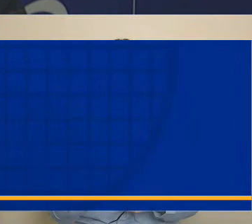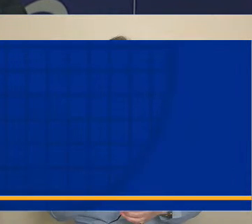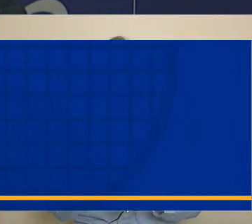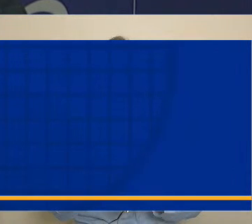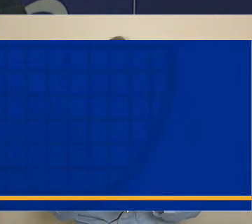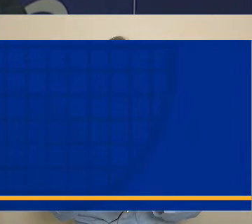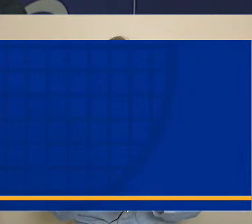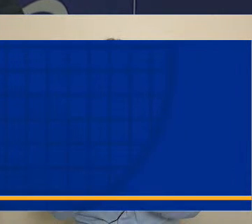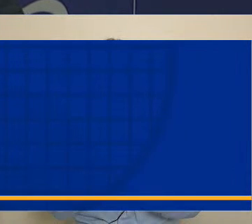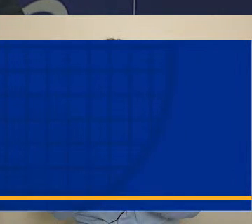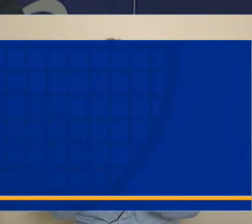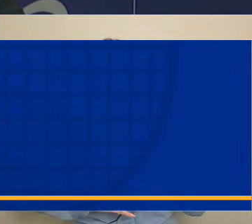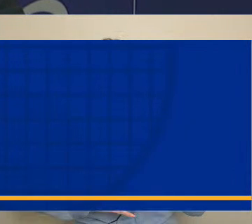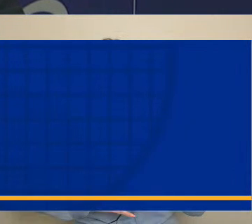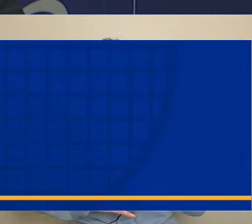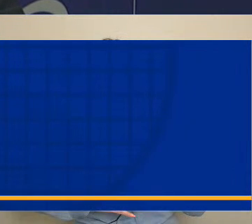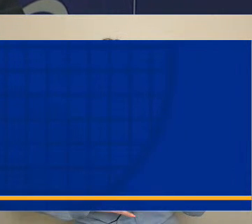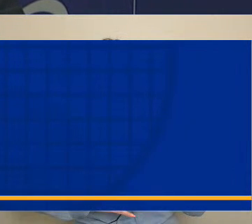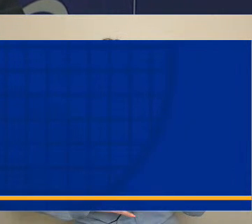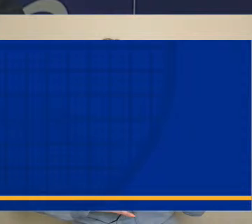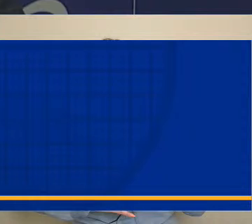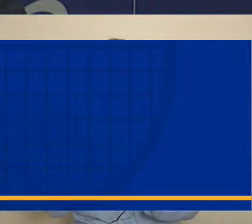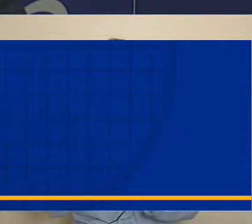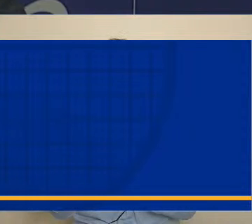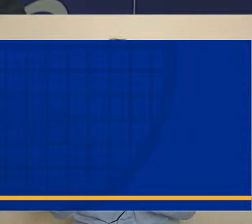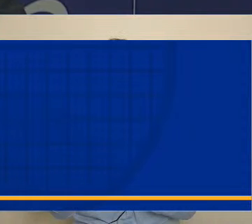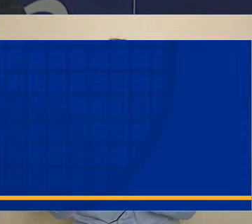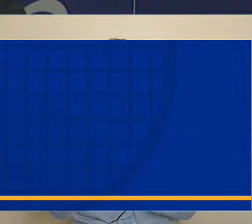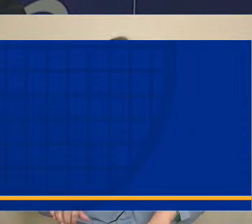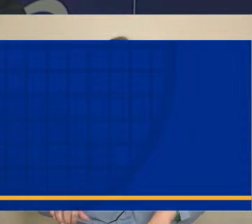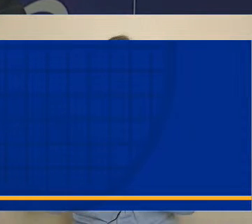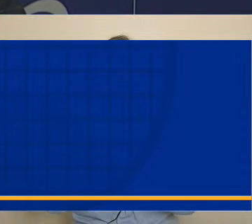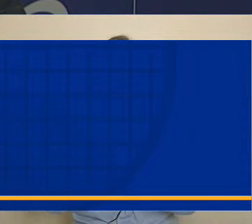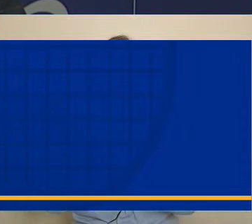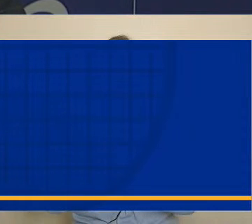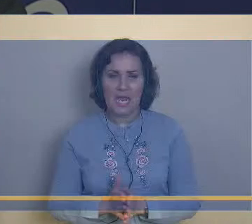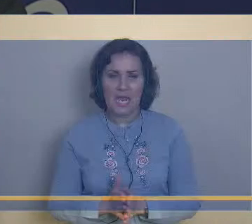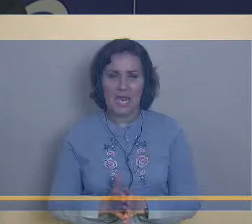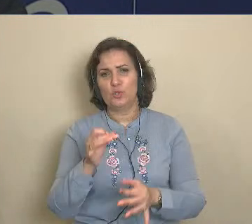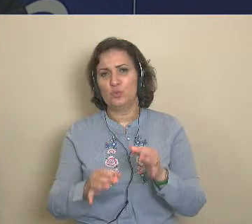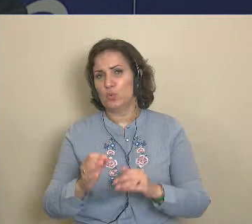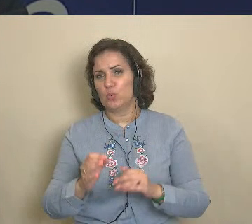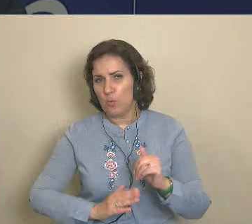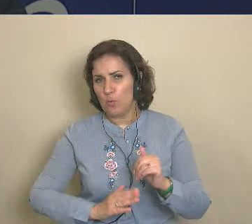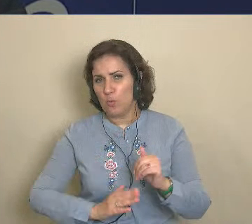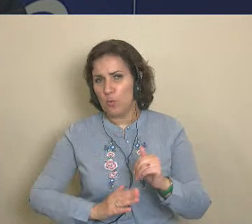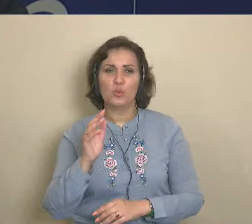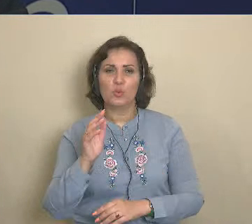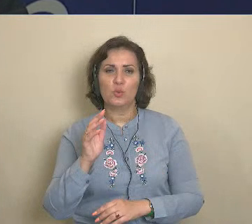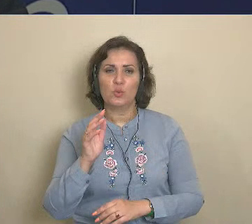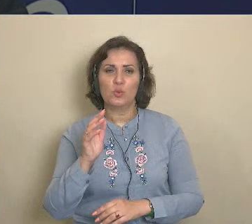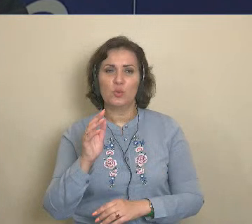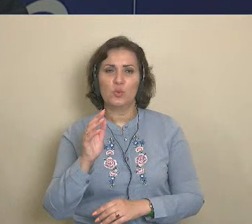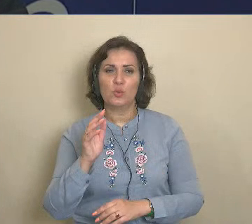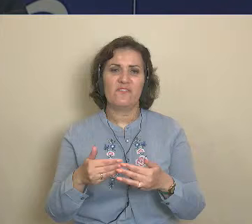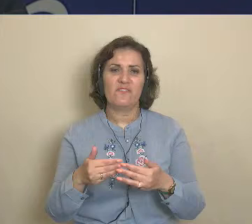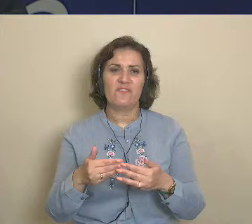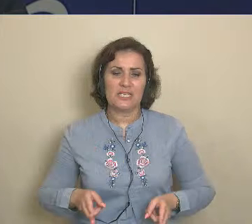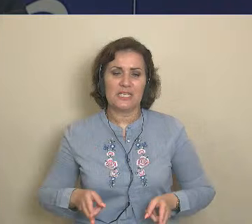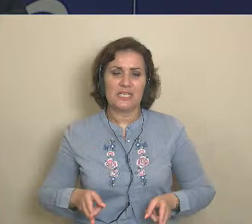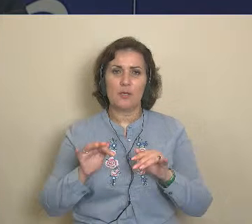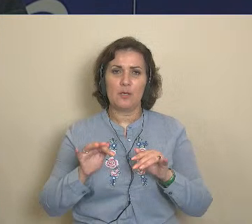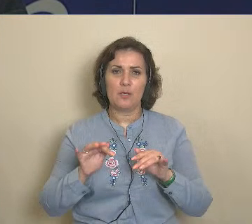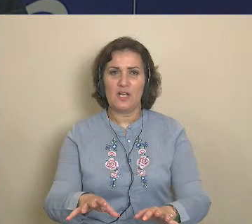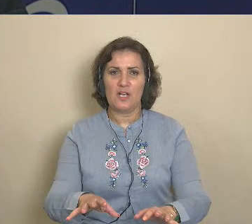different. Well, taking into account the elections of 2019, and also looking at the